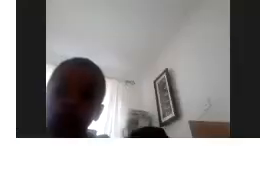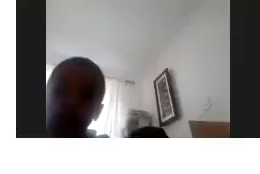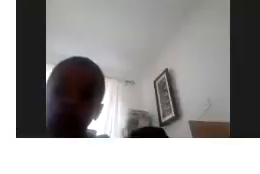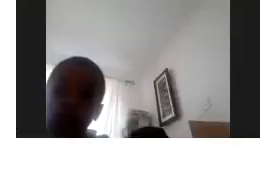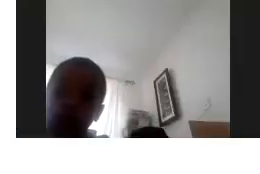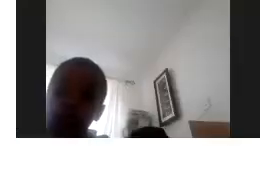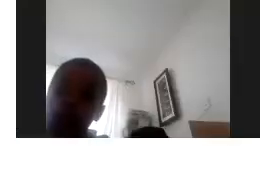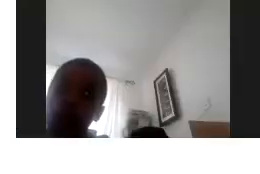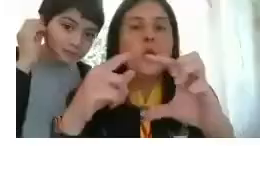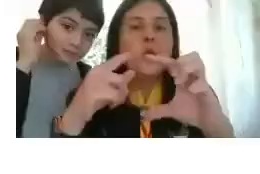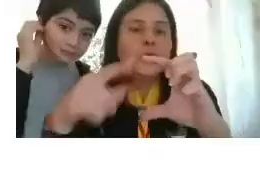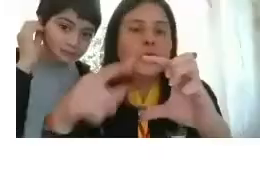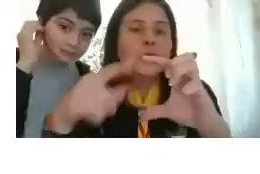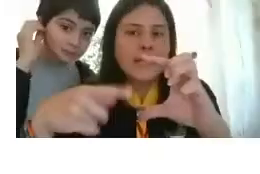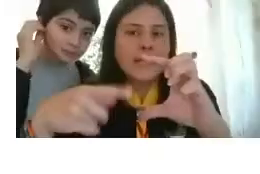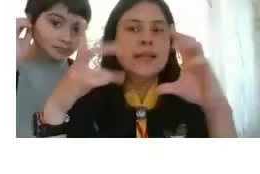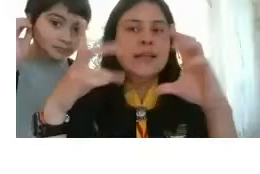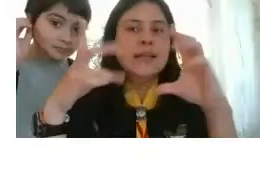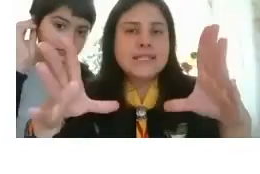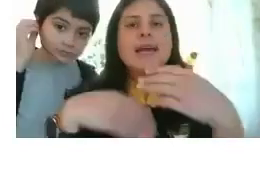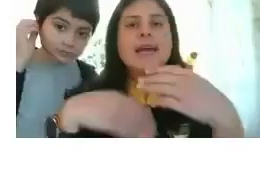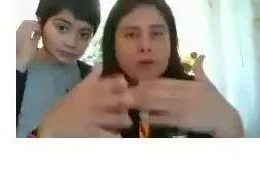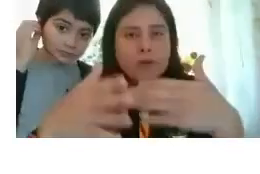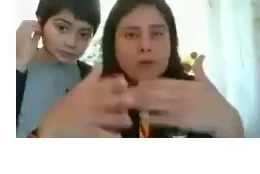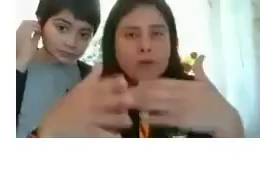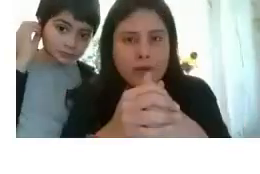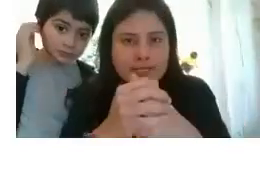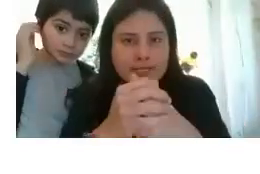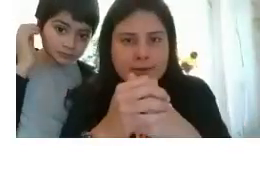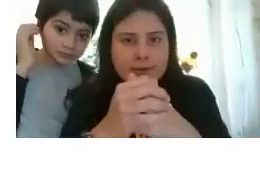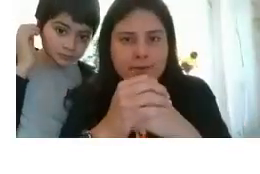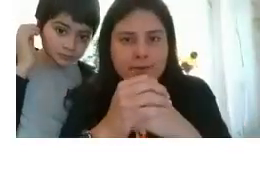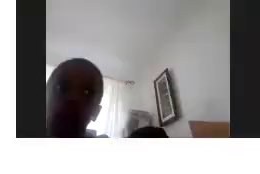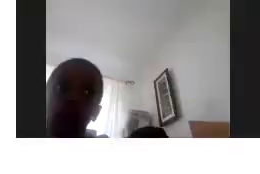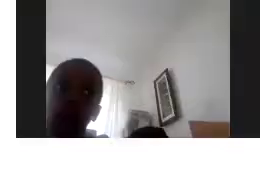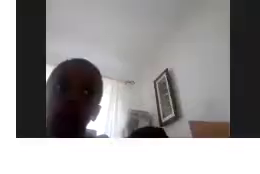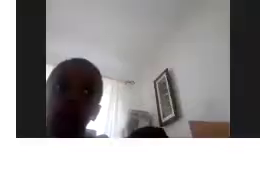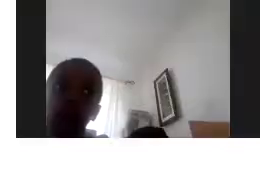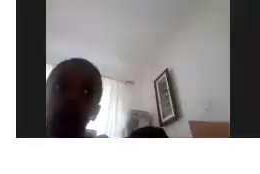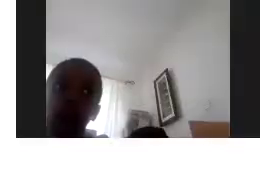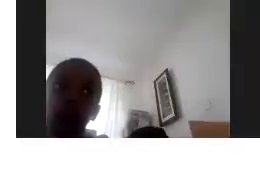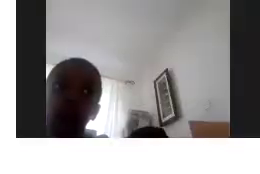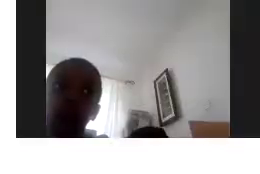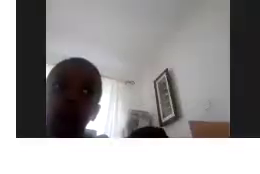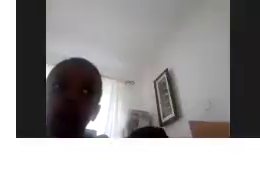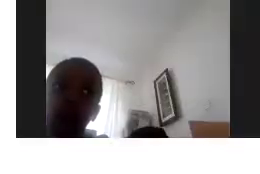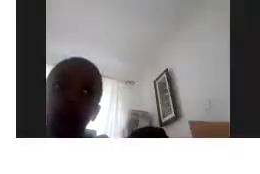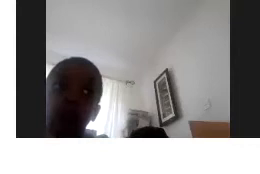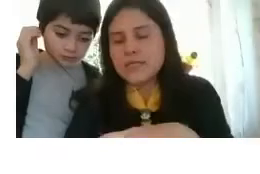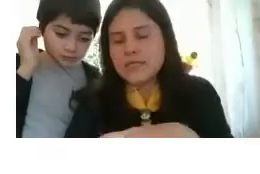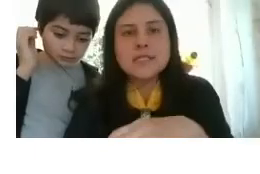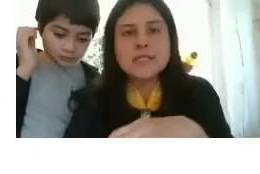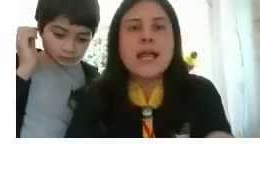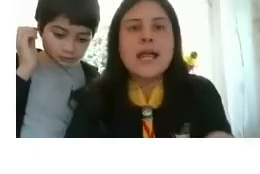given a little video where you can see the sign and you can practice. Yeah, so 100